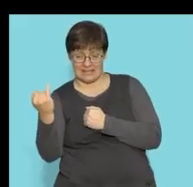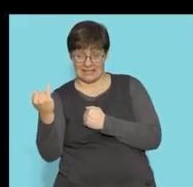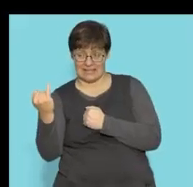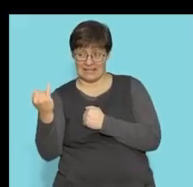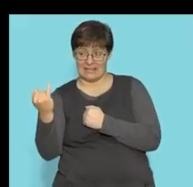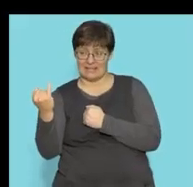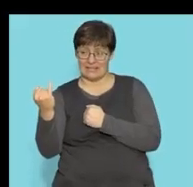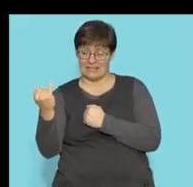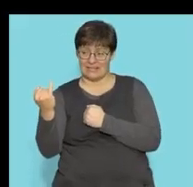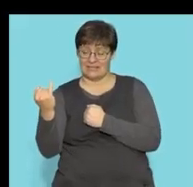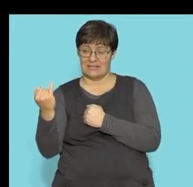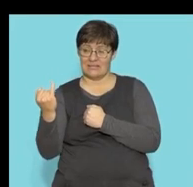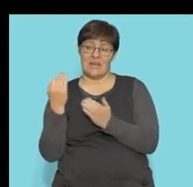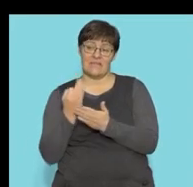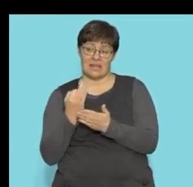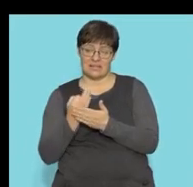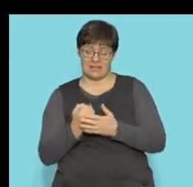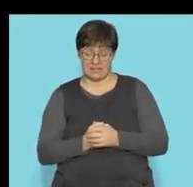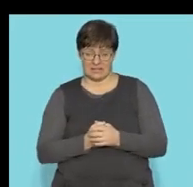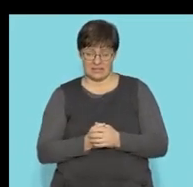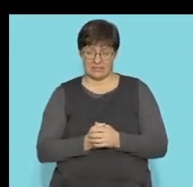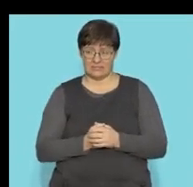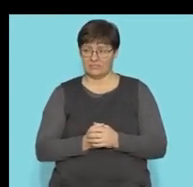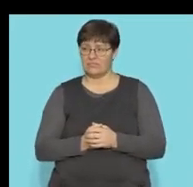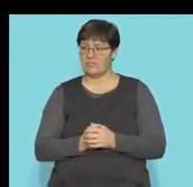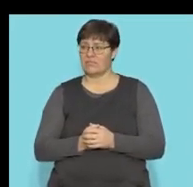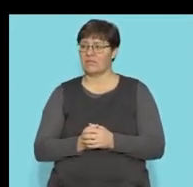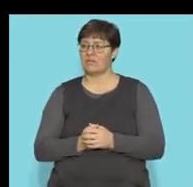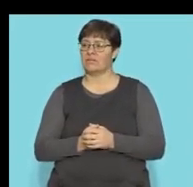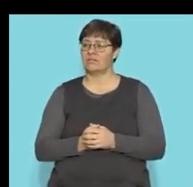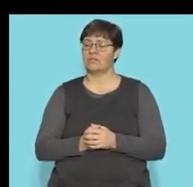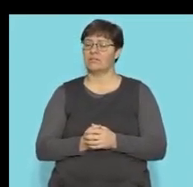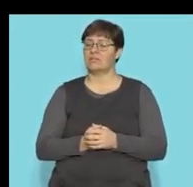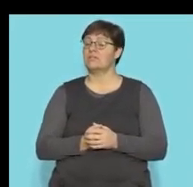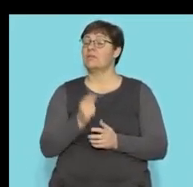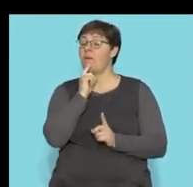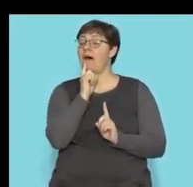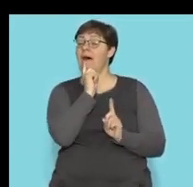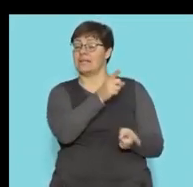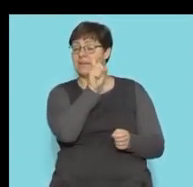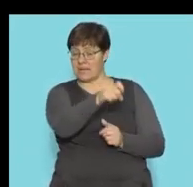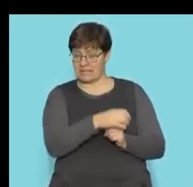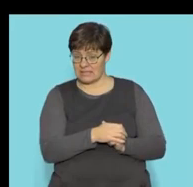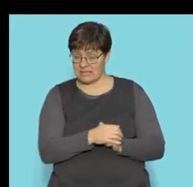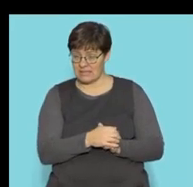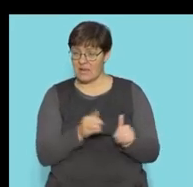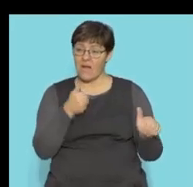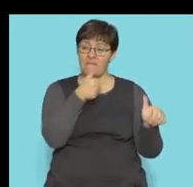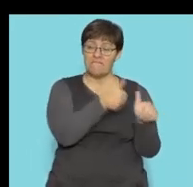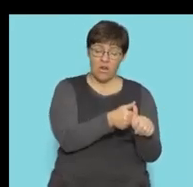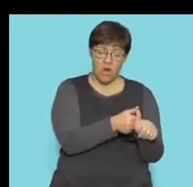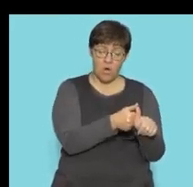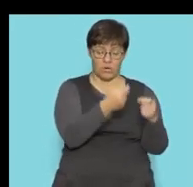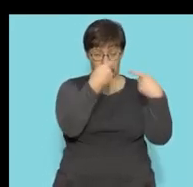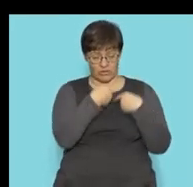so now I must answer my question, never leave it out, follow the instructions,